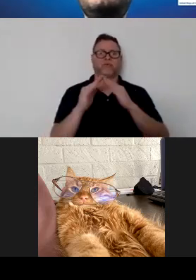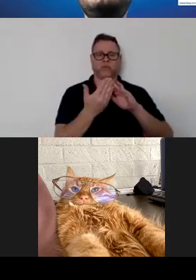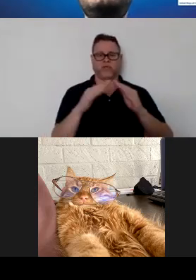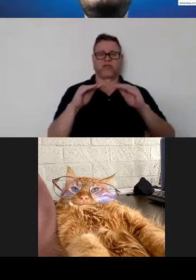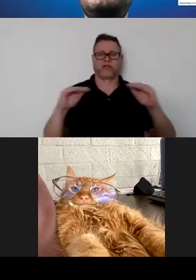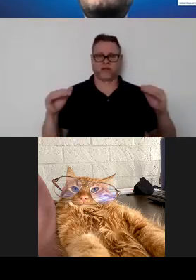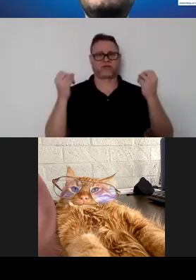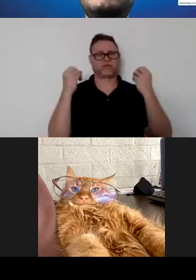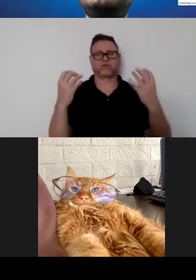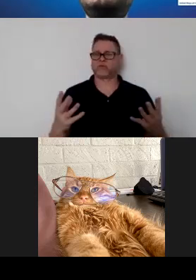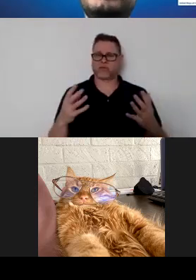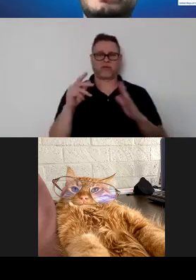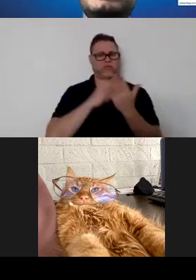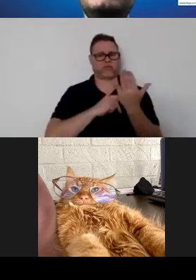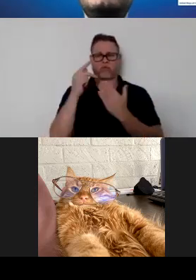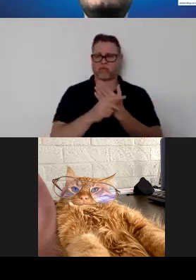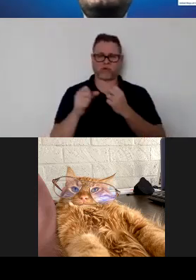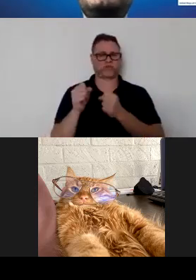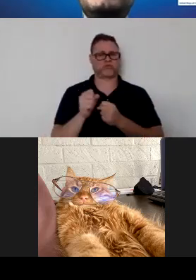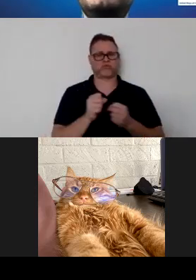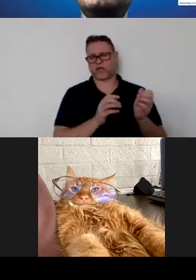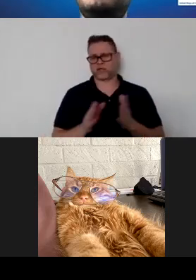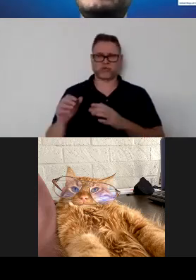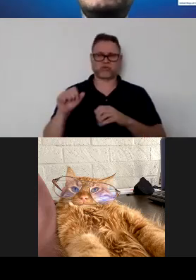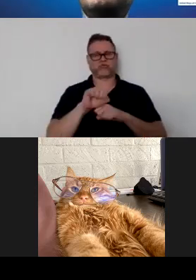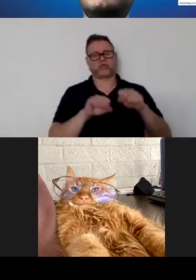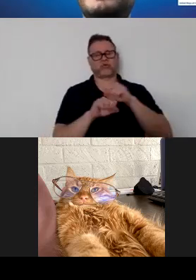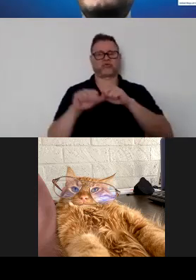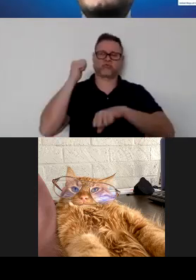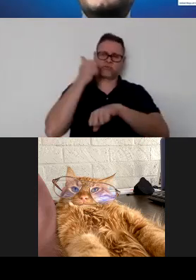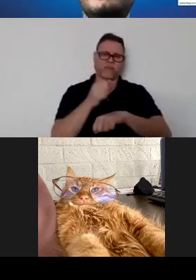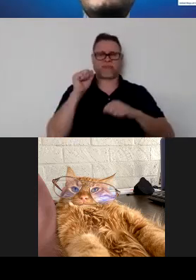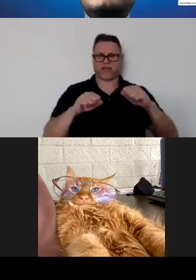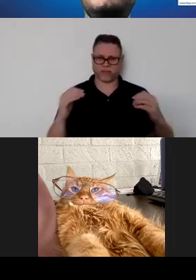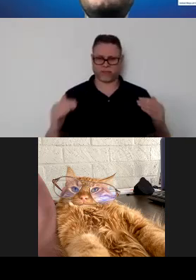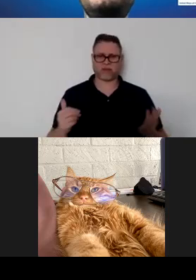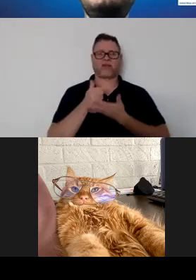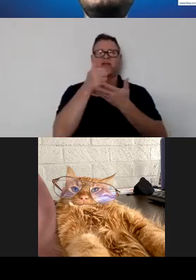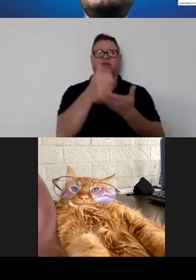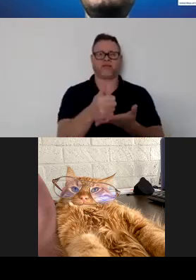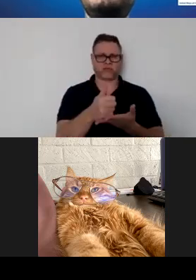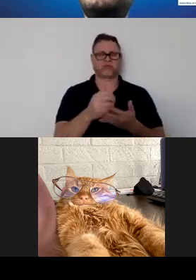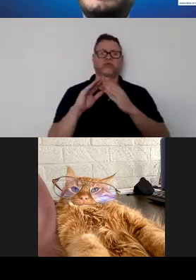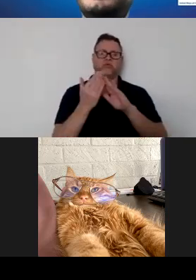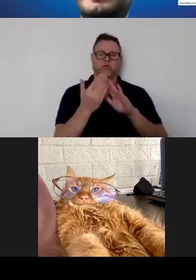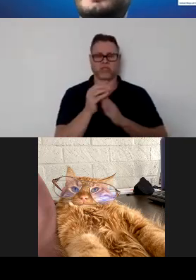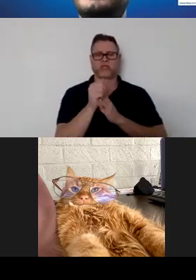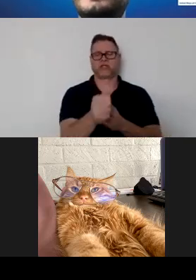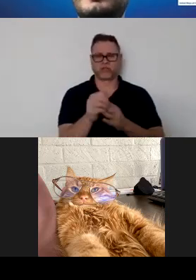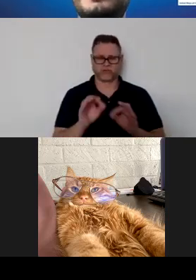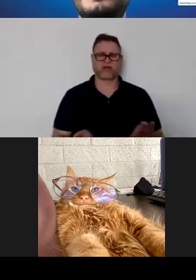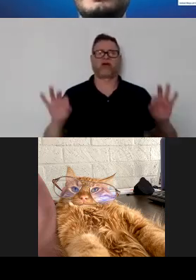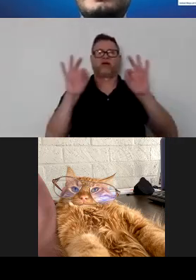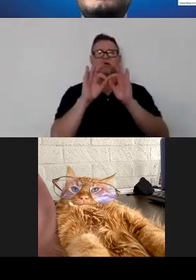so many existing programs, strategies, and structures in place that can be leveraged. That's why community leadership is so vital to the community